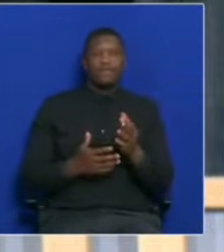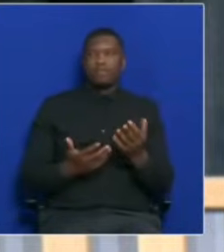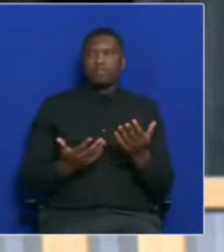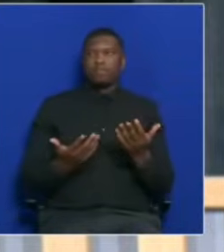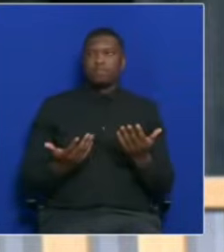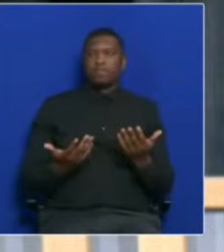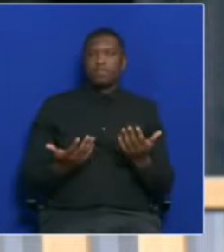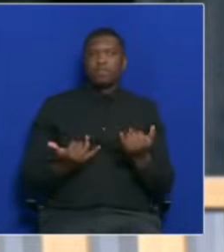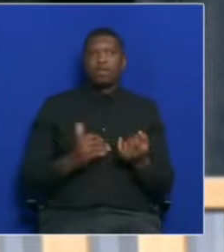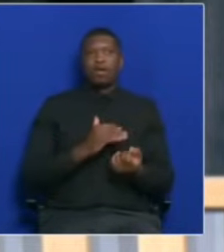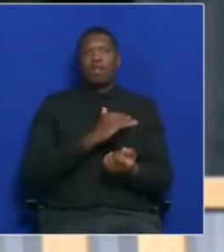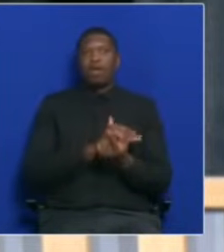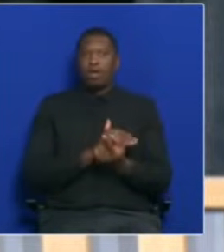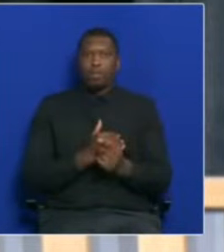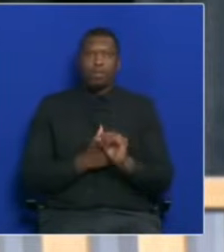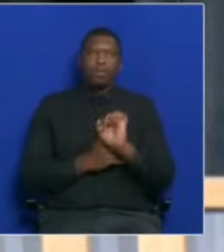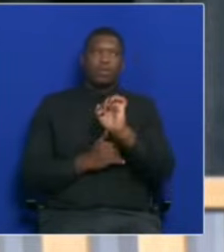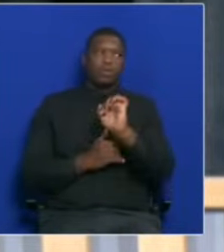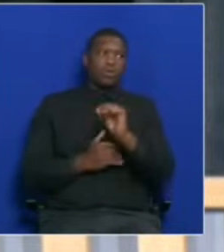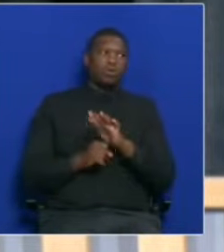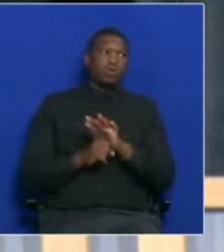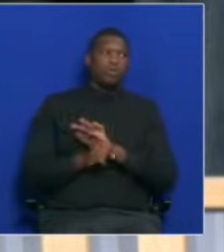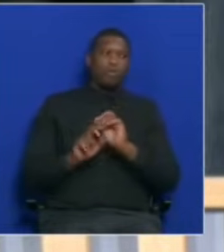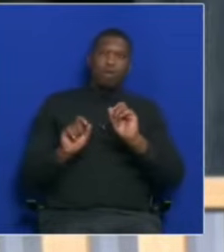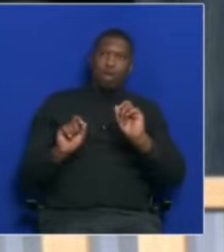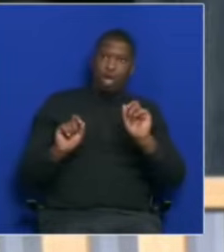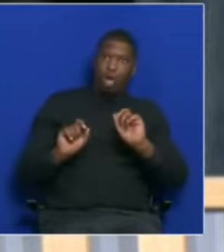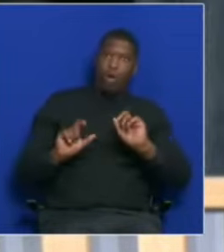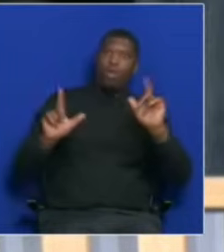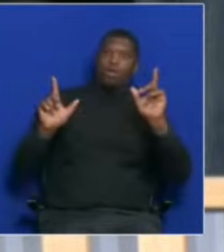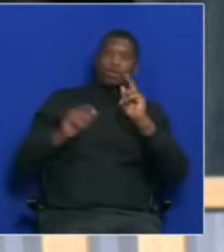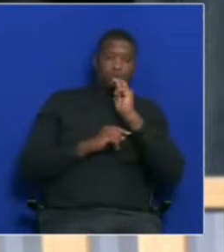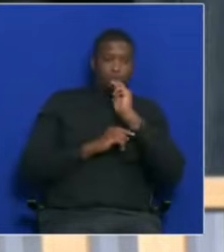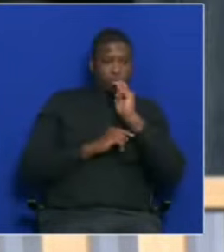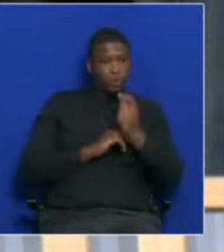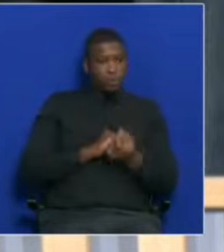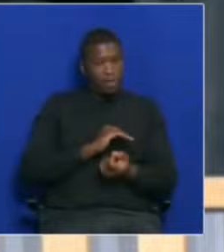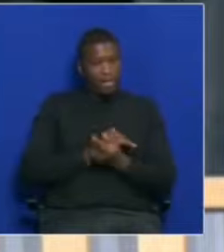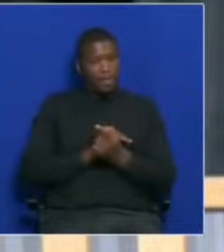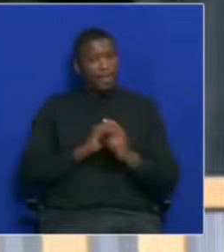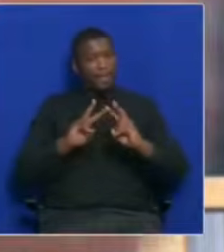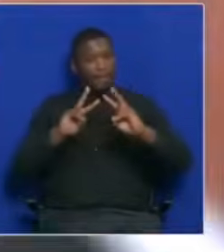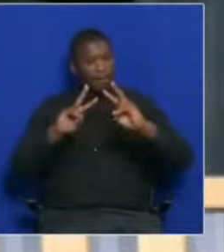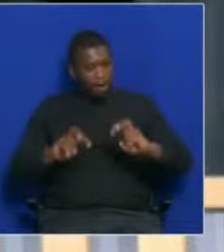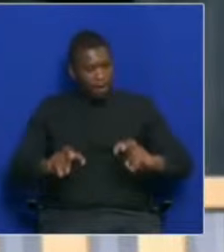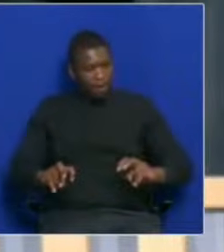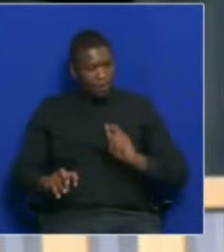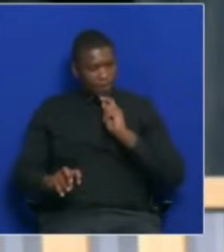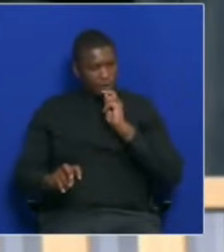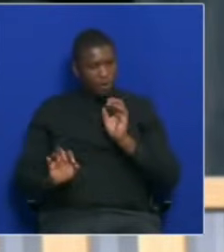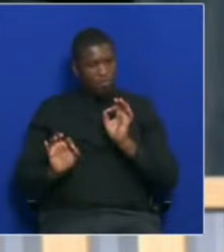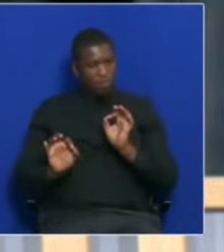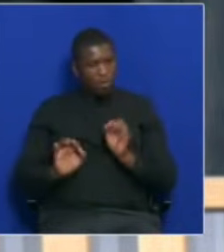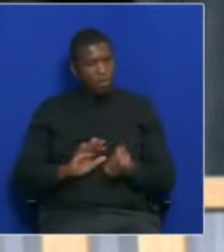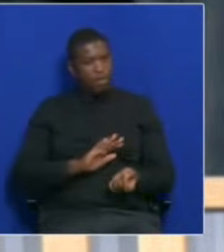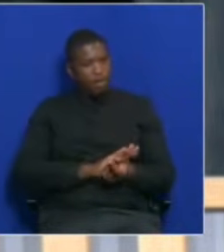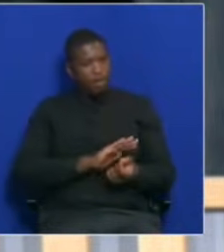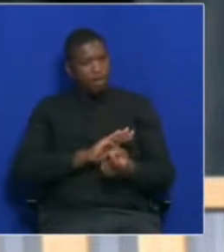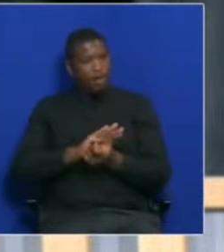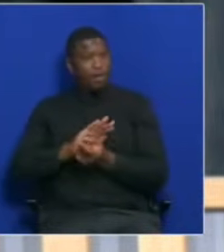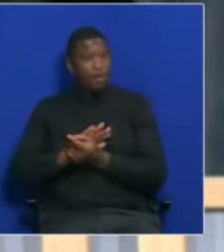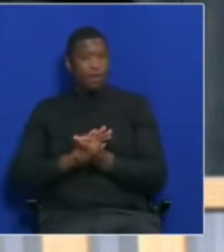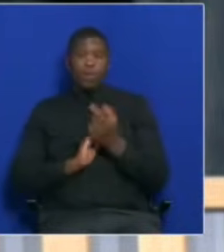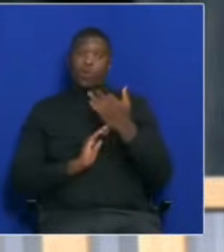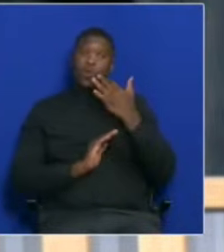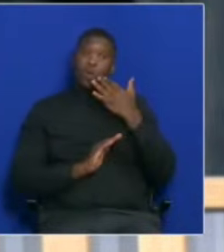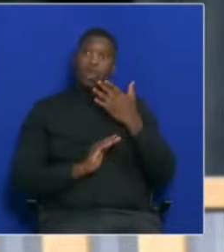were aware that there is an investigation that is being conducted. And so when Rapesu calls you,